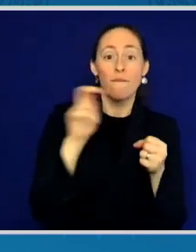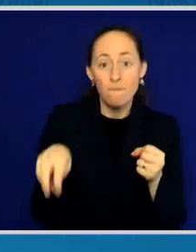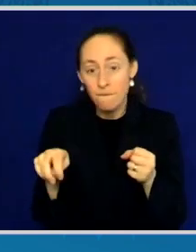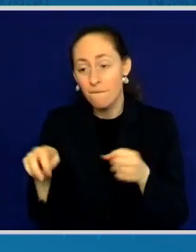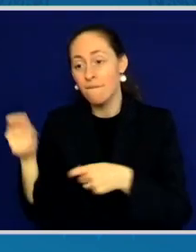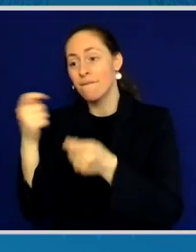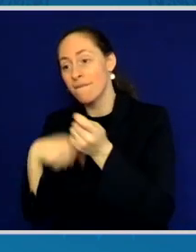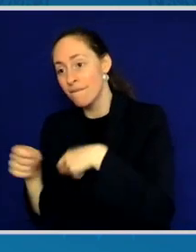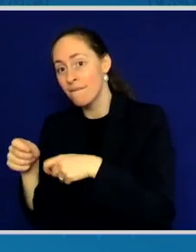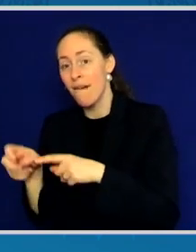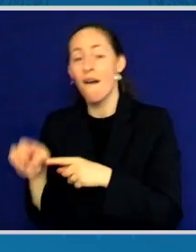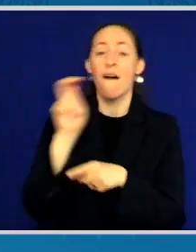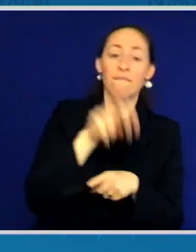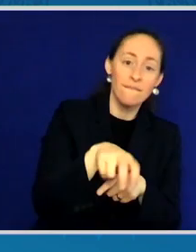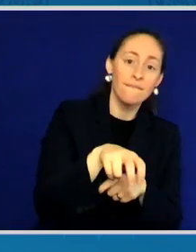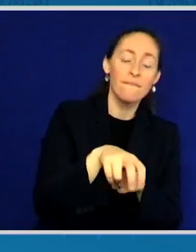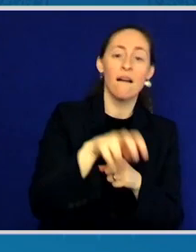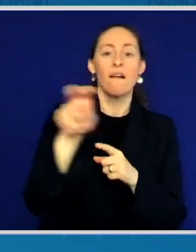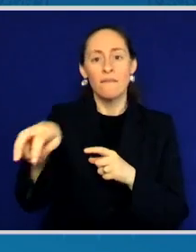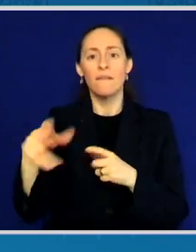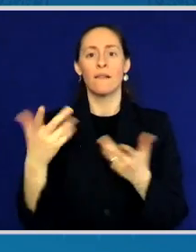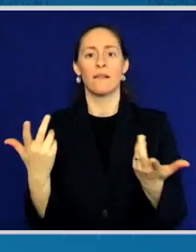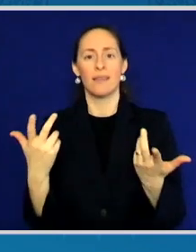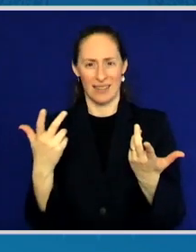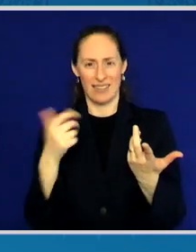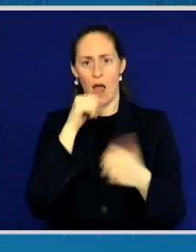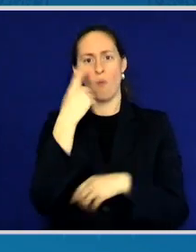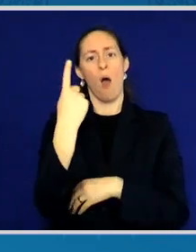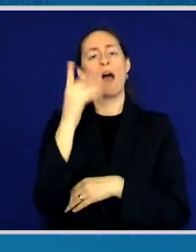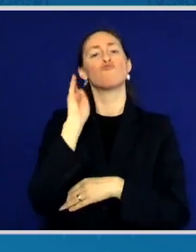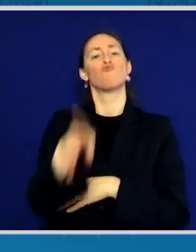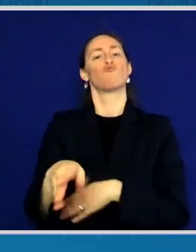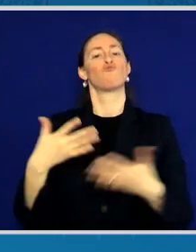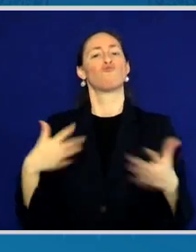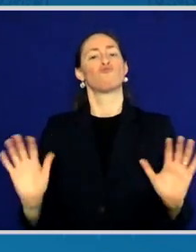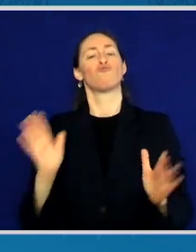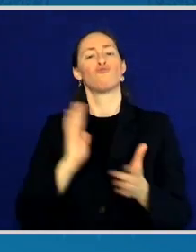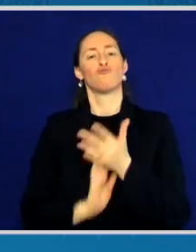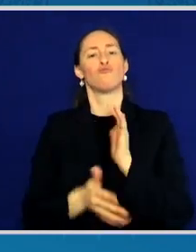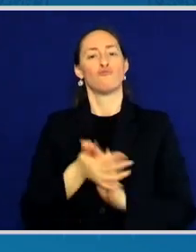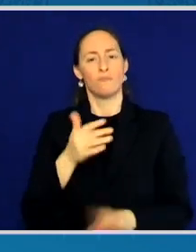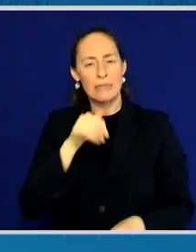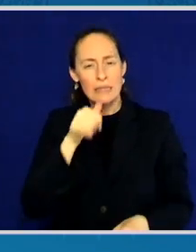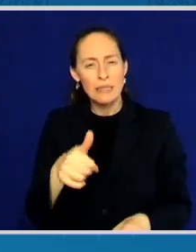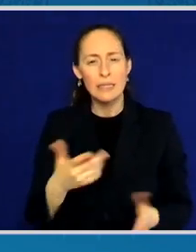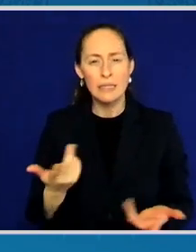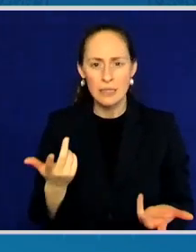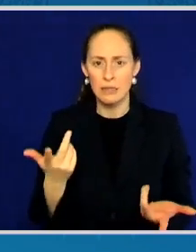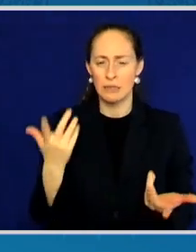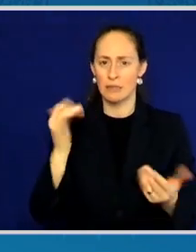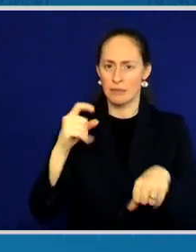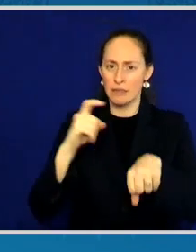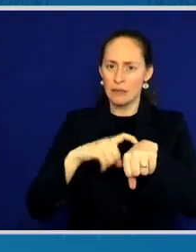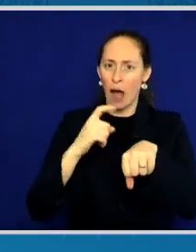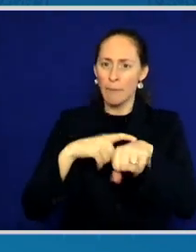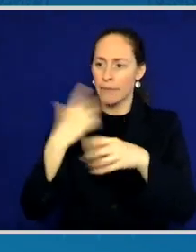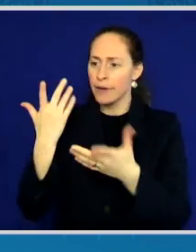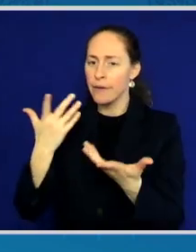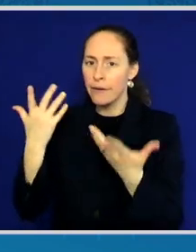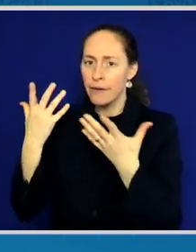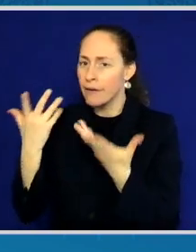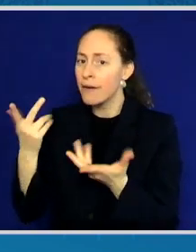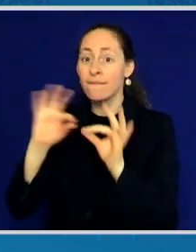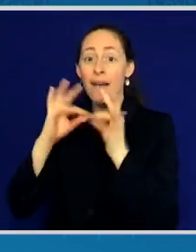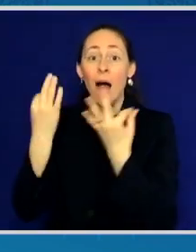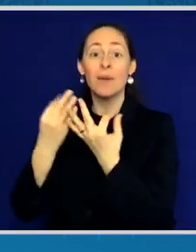express bus available. And what that means in terms of time lost with their children, time lost doing homework, and just